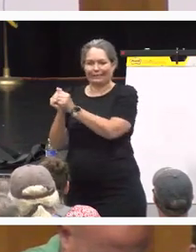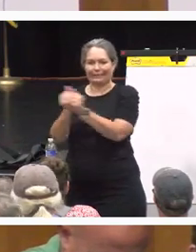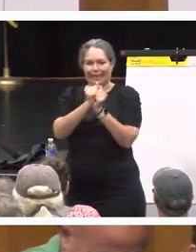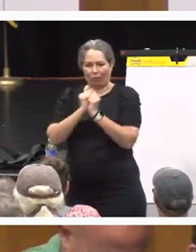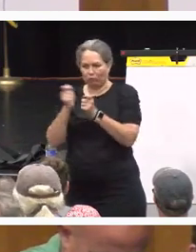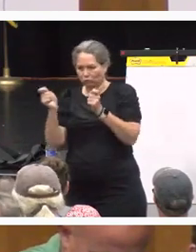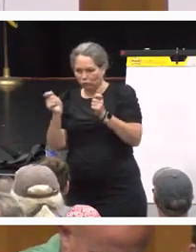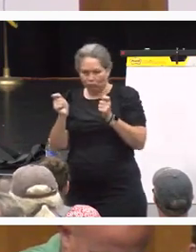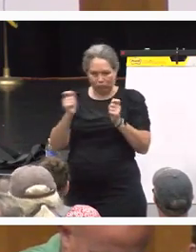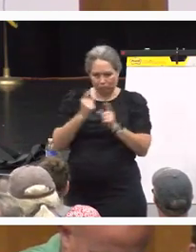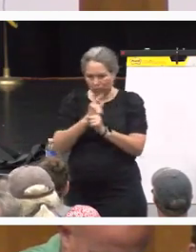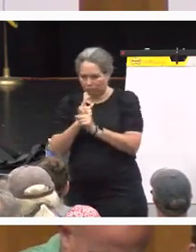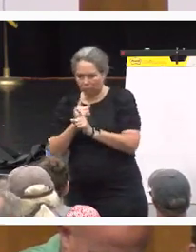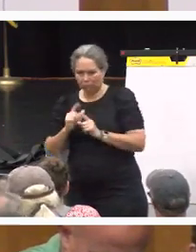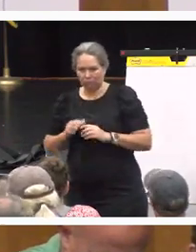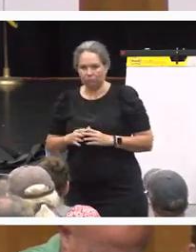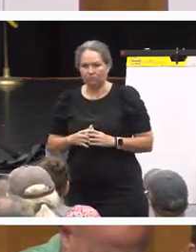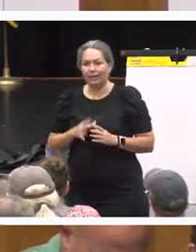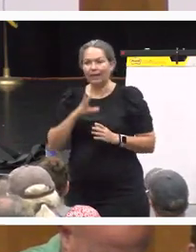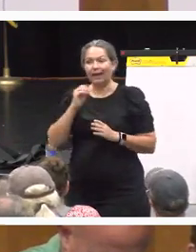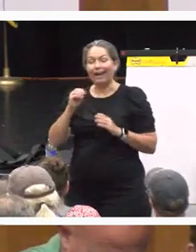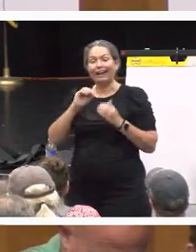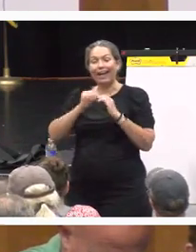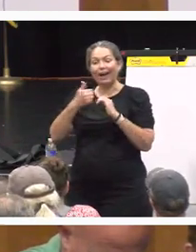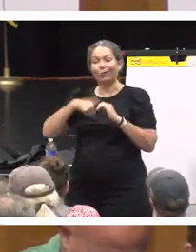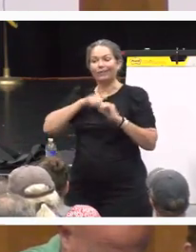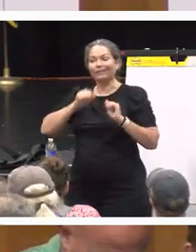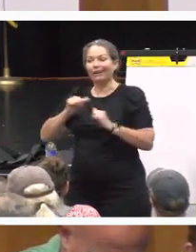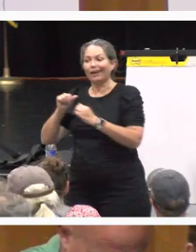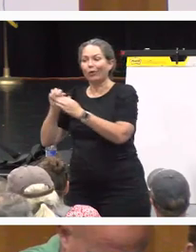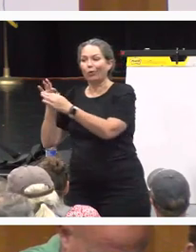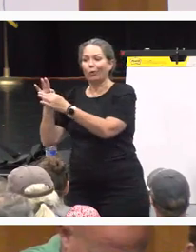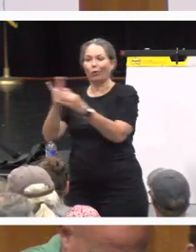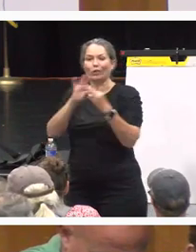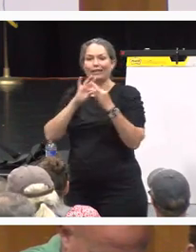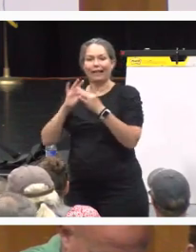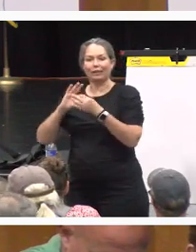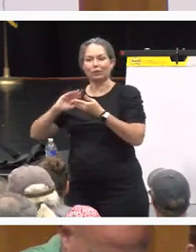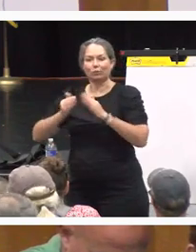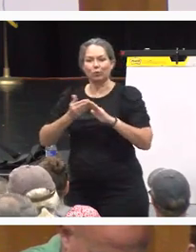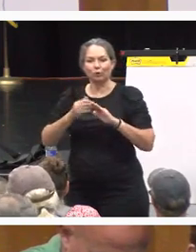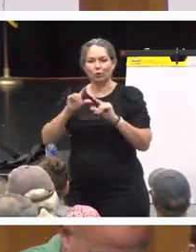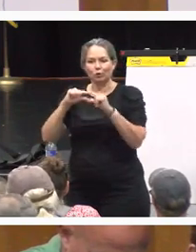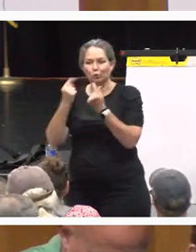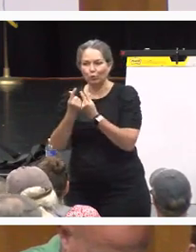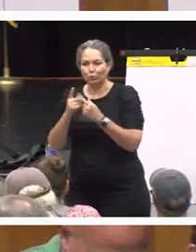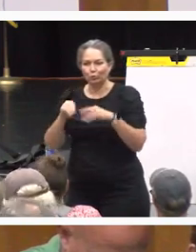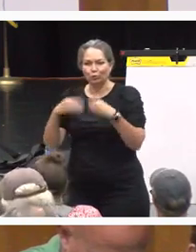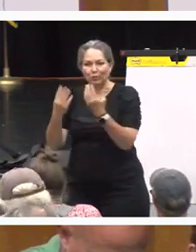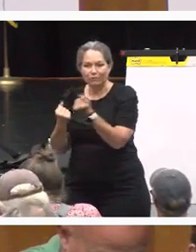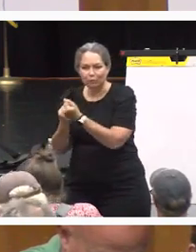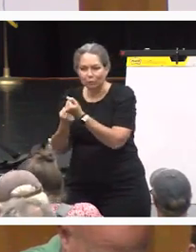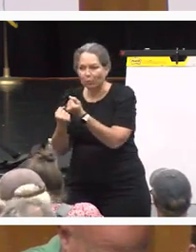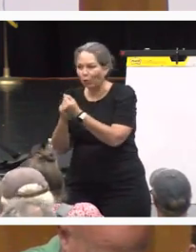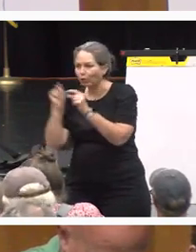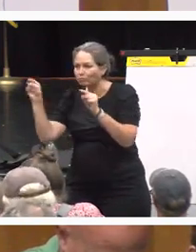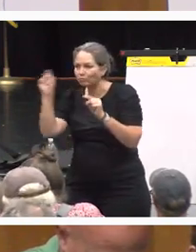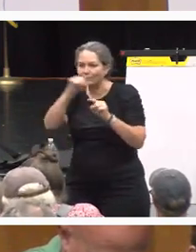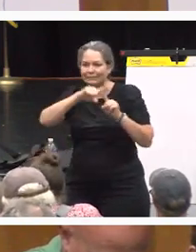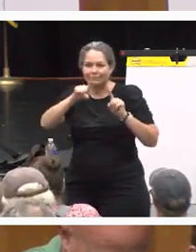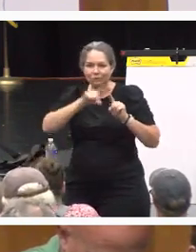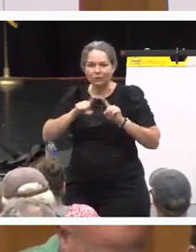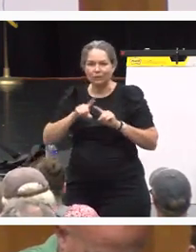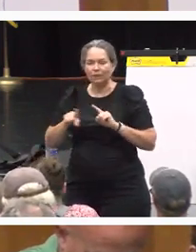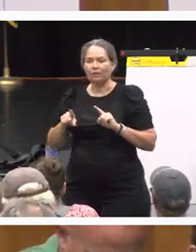To convene and coordinate community groups, action teams, give them support as identified by